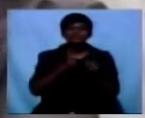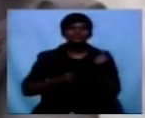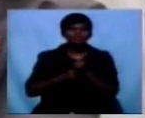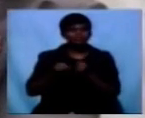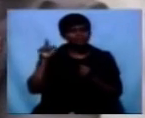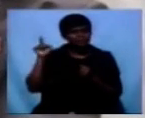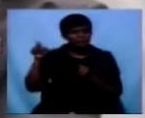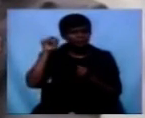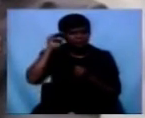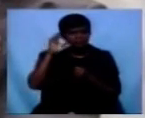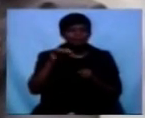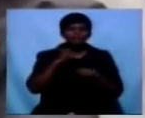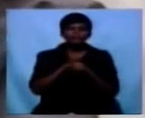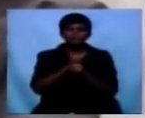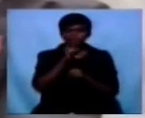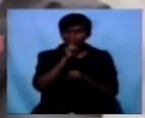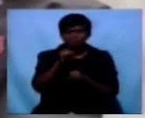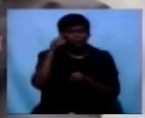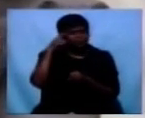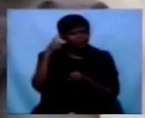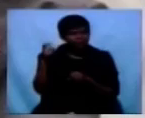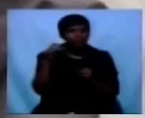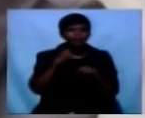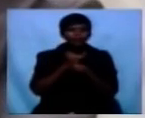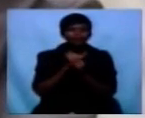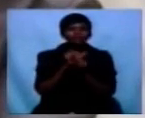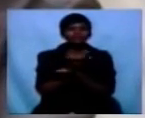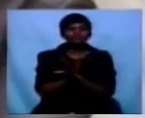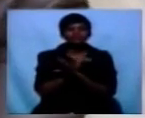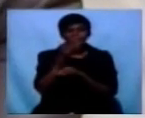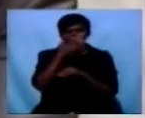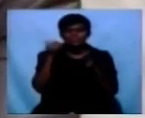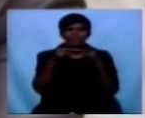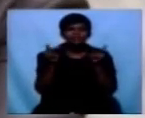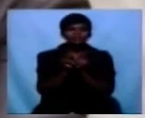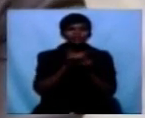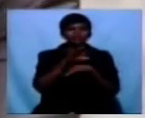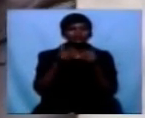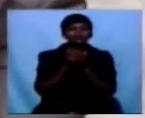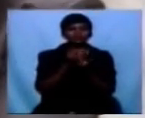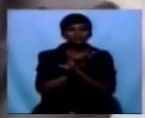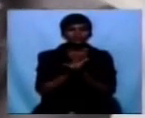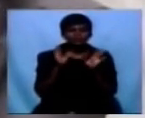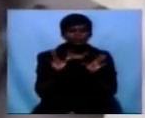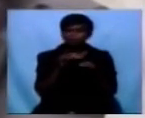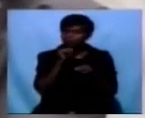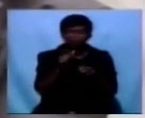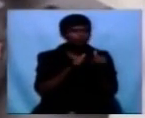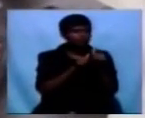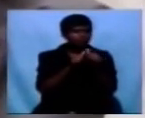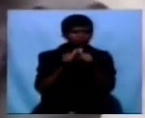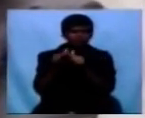making sure that the dream of making Zambia a better place for every Zambian, regardless of their geographical